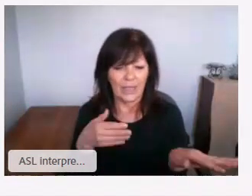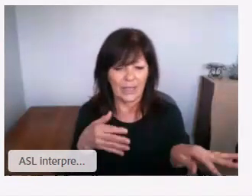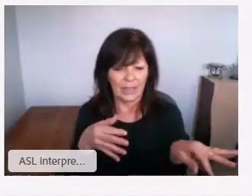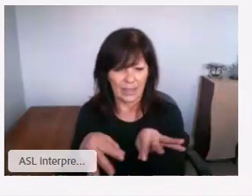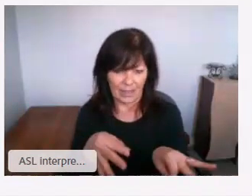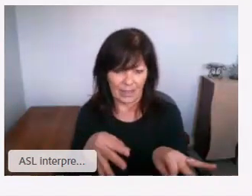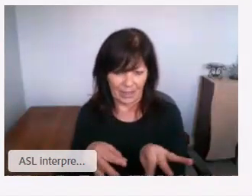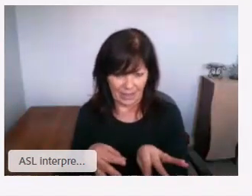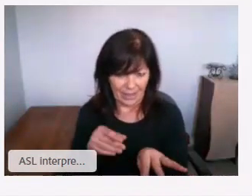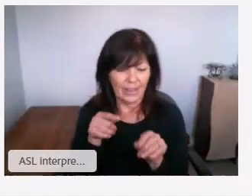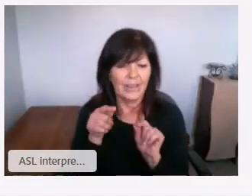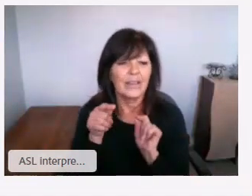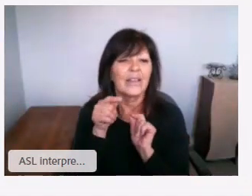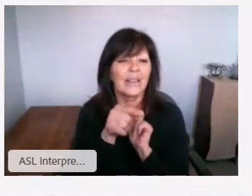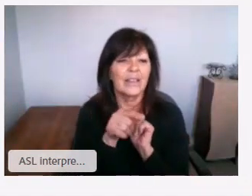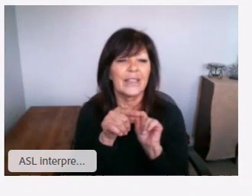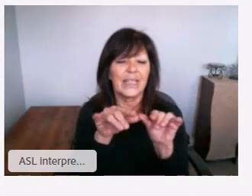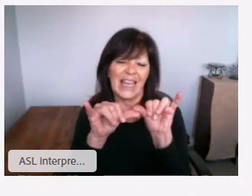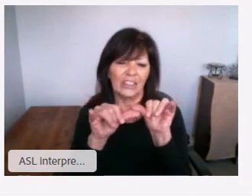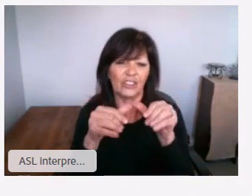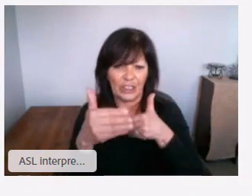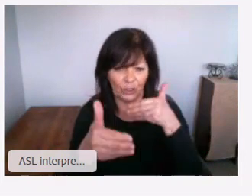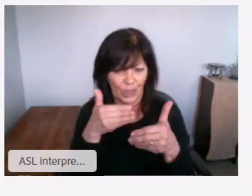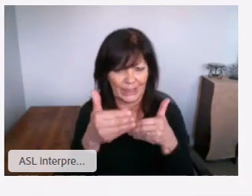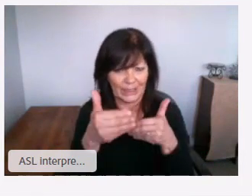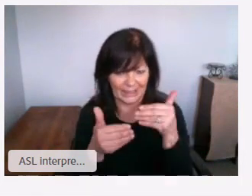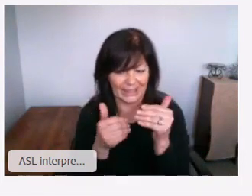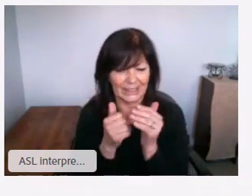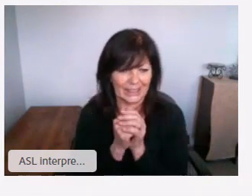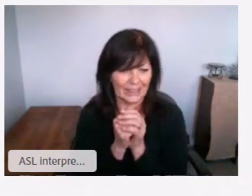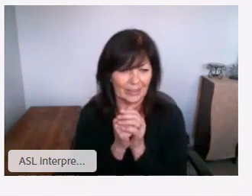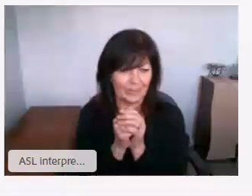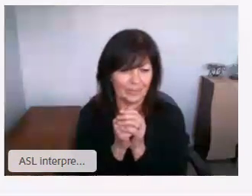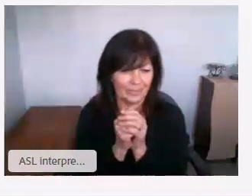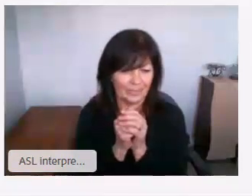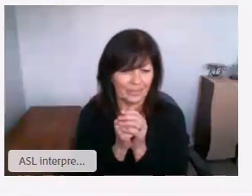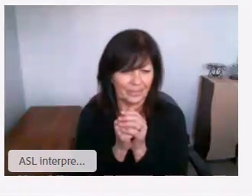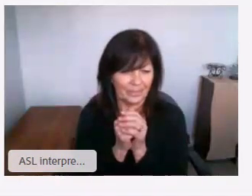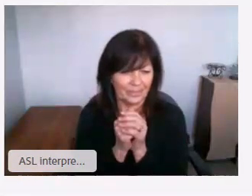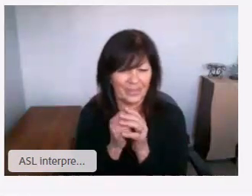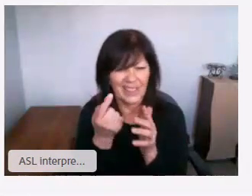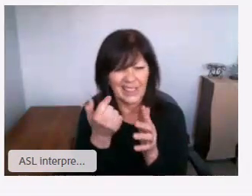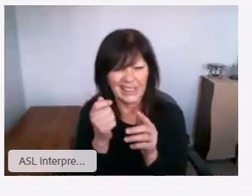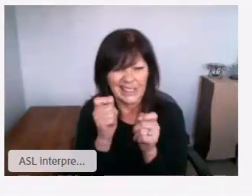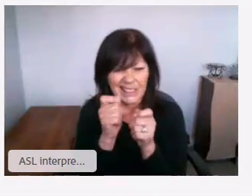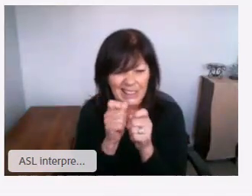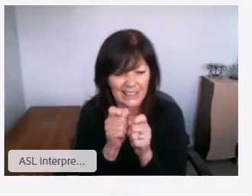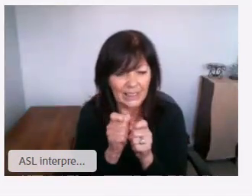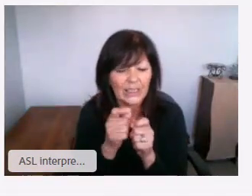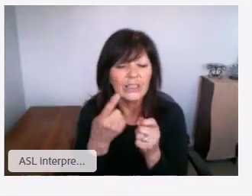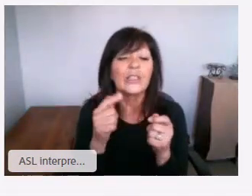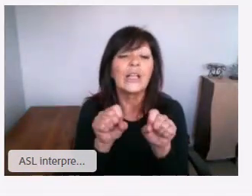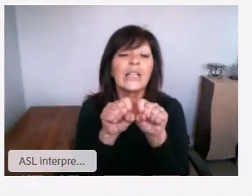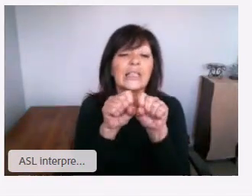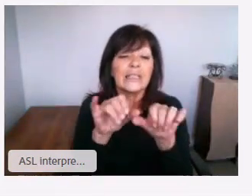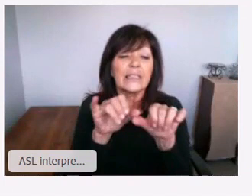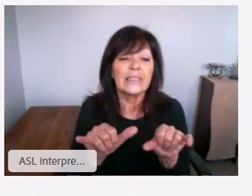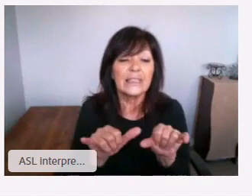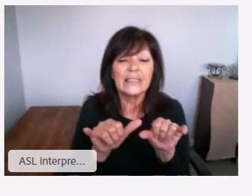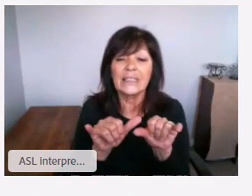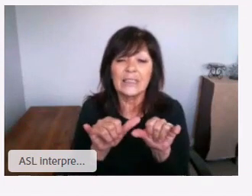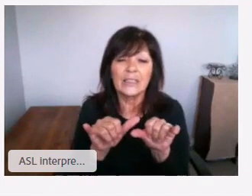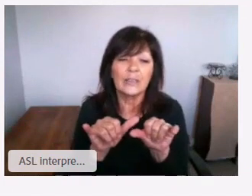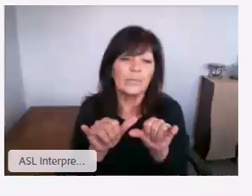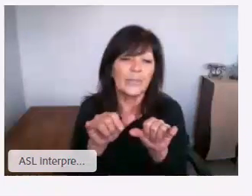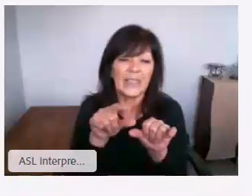the system engineering process in a little detail. So the system engineering process, or this V